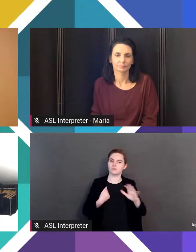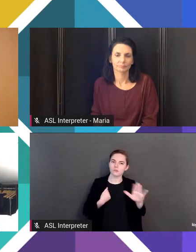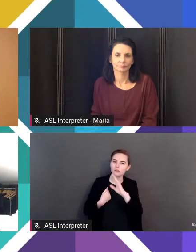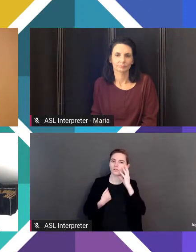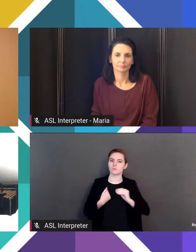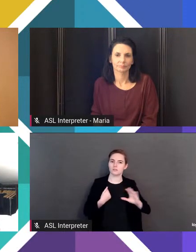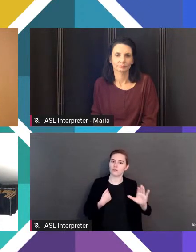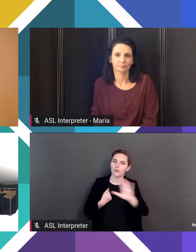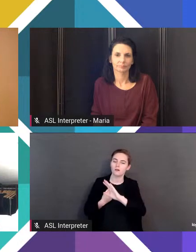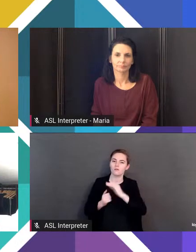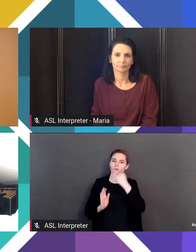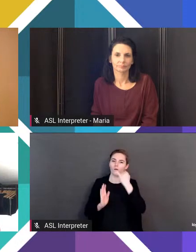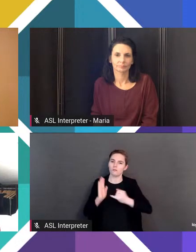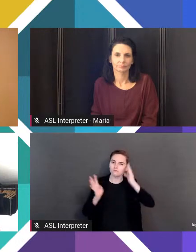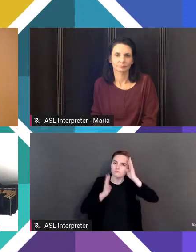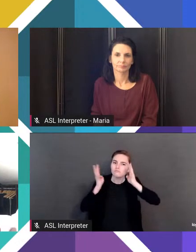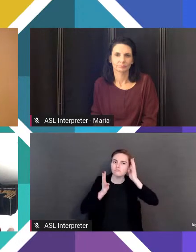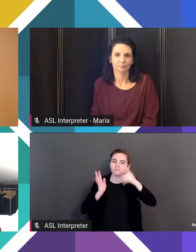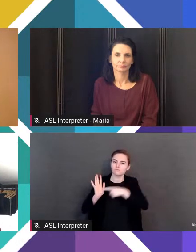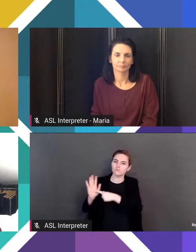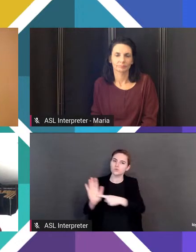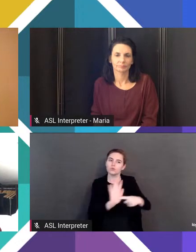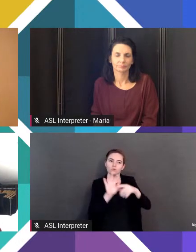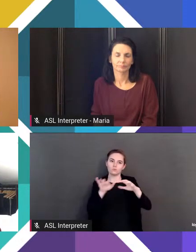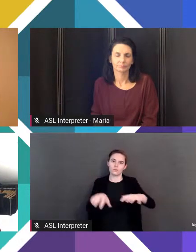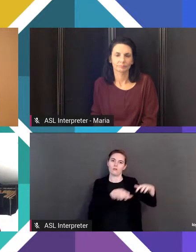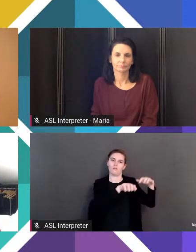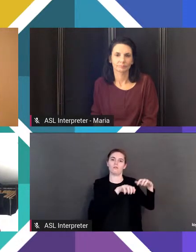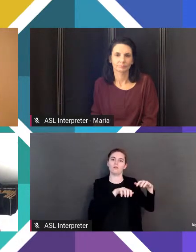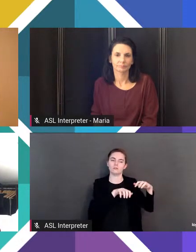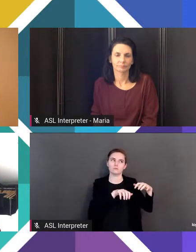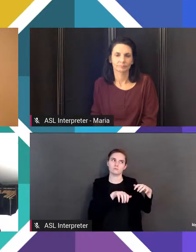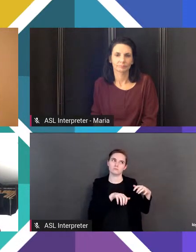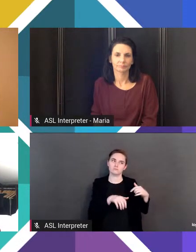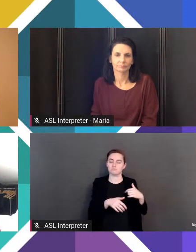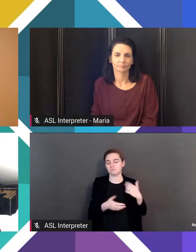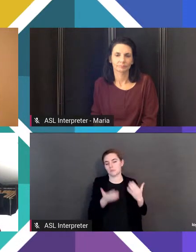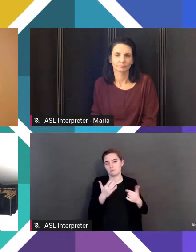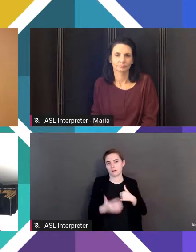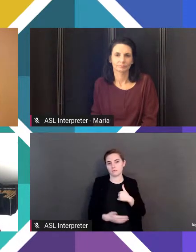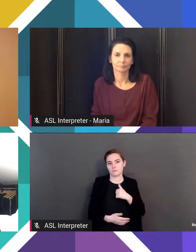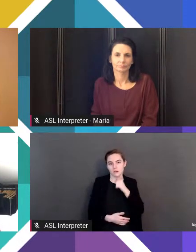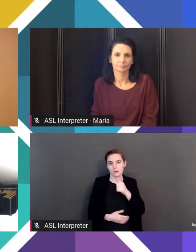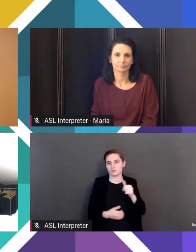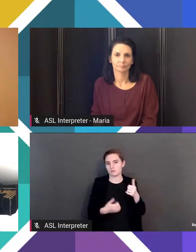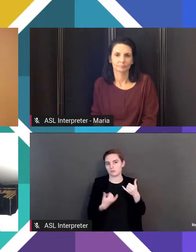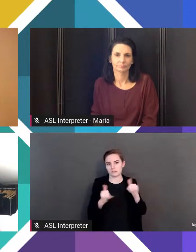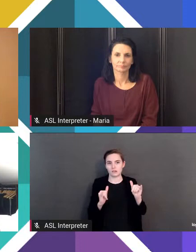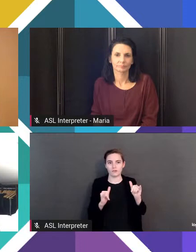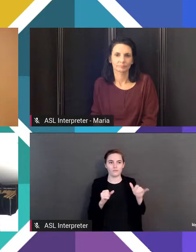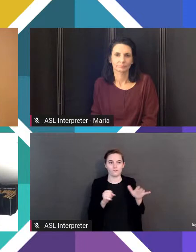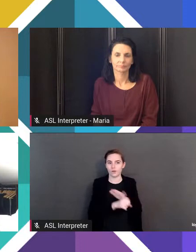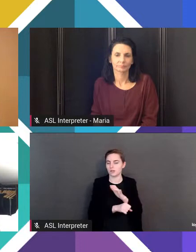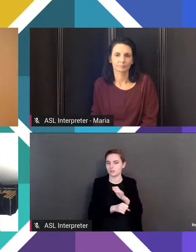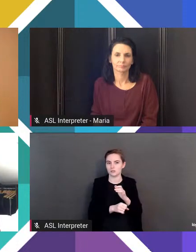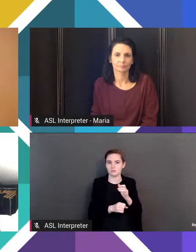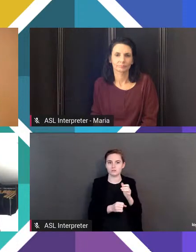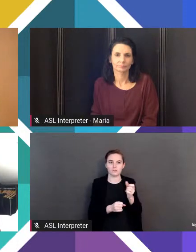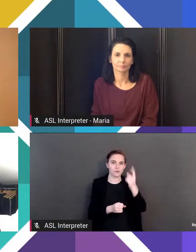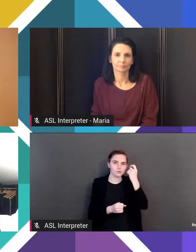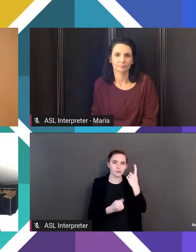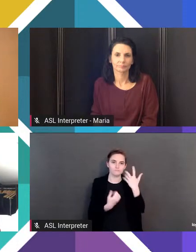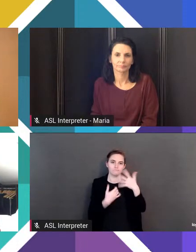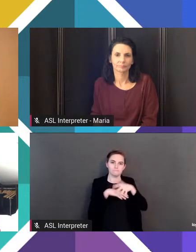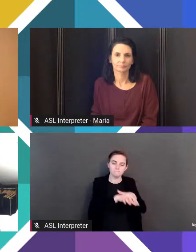with this audience that, you know, I'm still not completely familiar with because I'm still in my first year of living in the New Haven